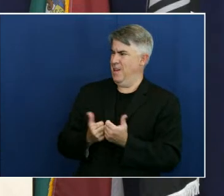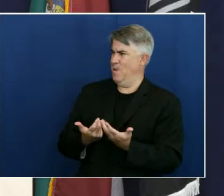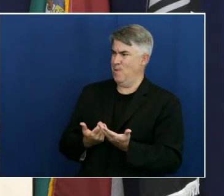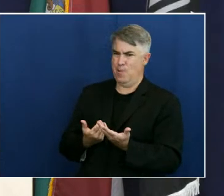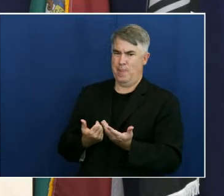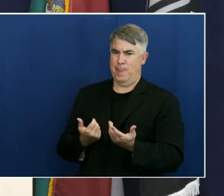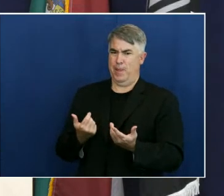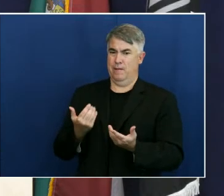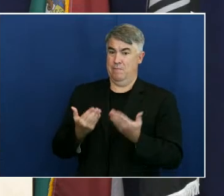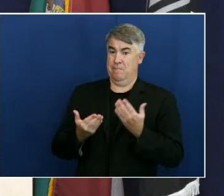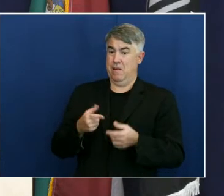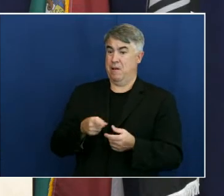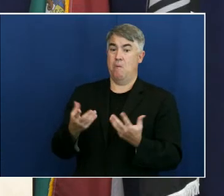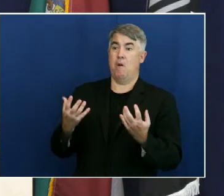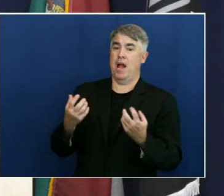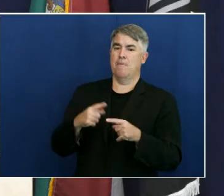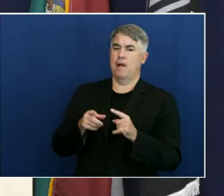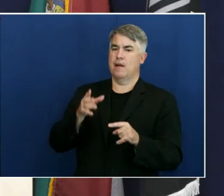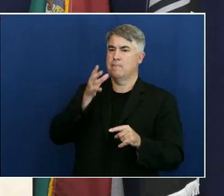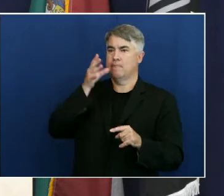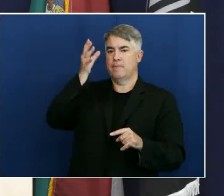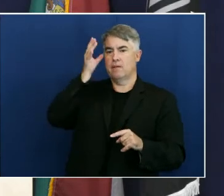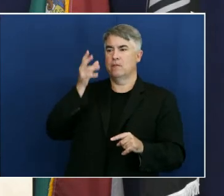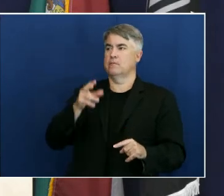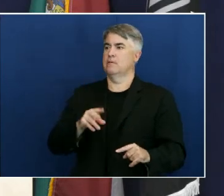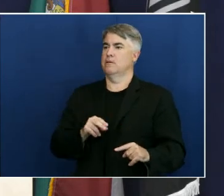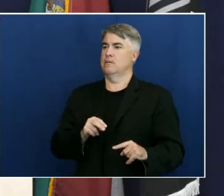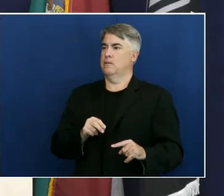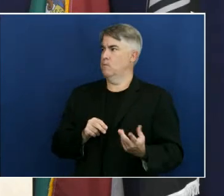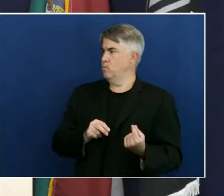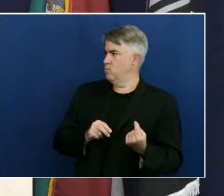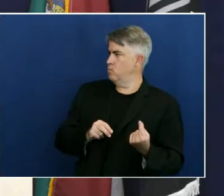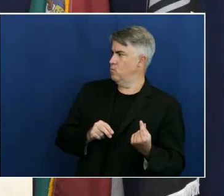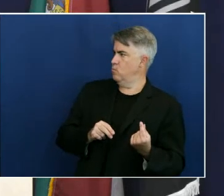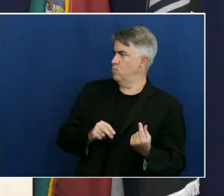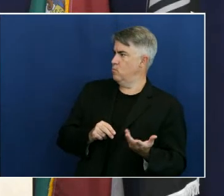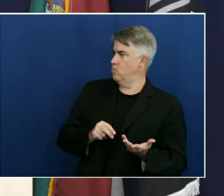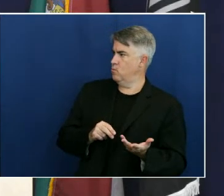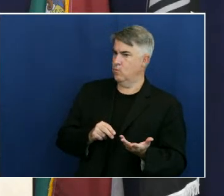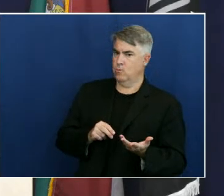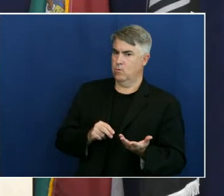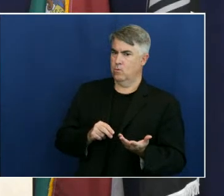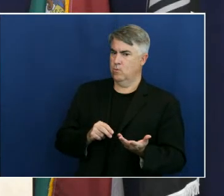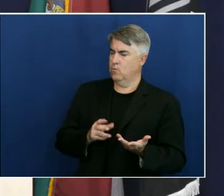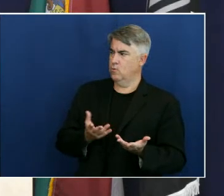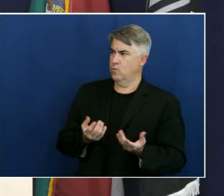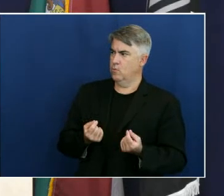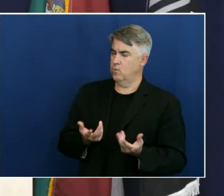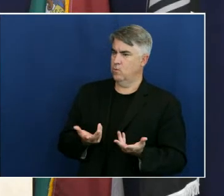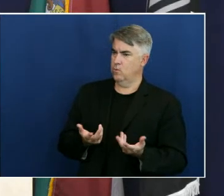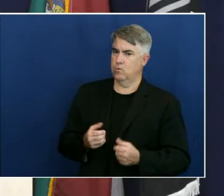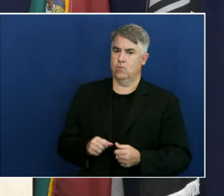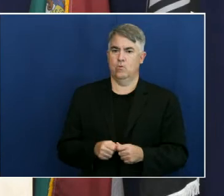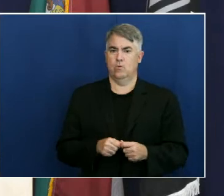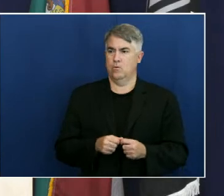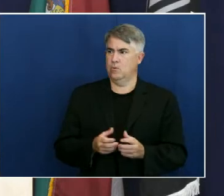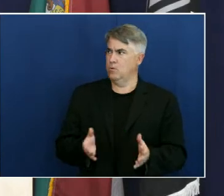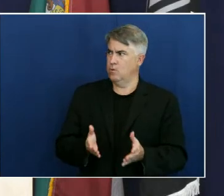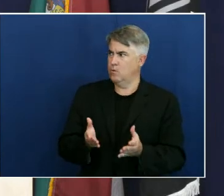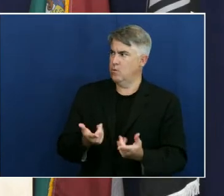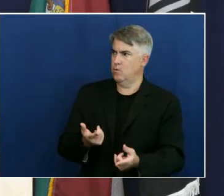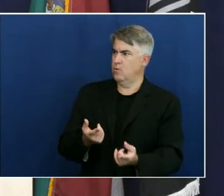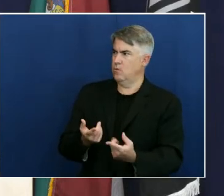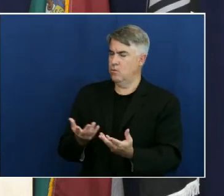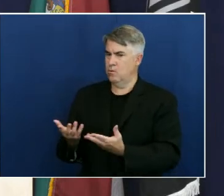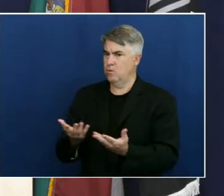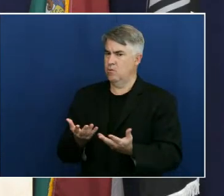who is not, inclined to consent to that. So how are you going to deal with that and maybe make the case to parents that they should